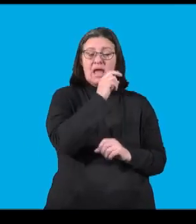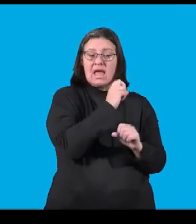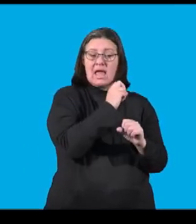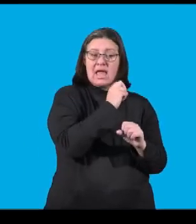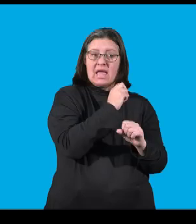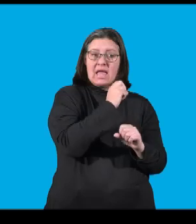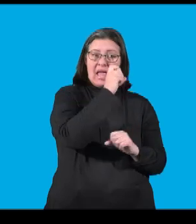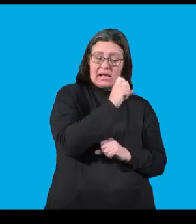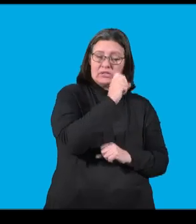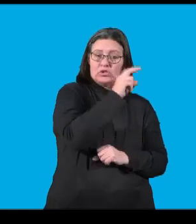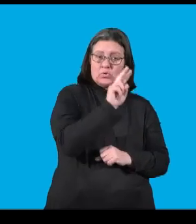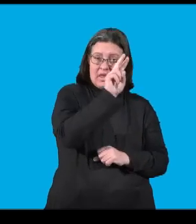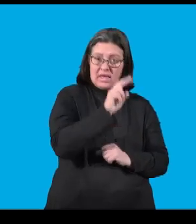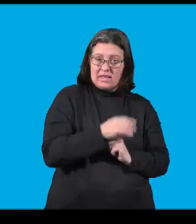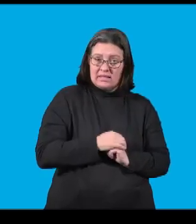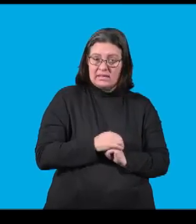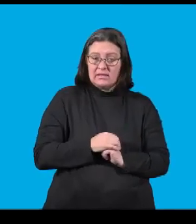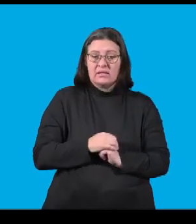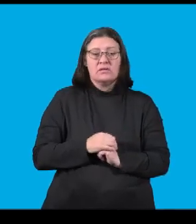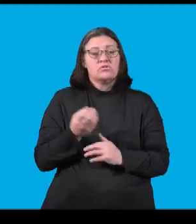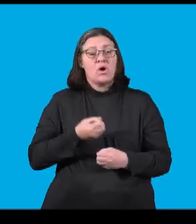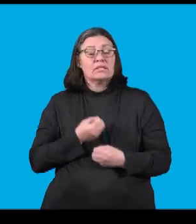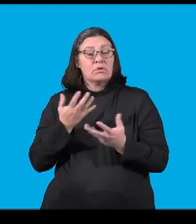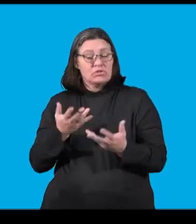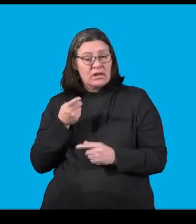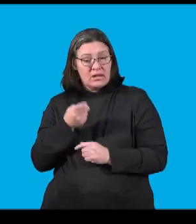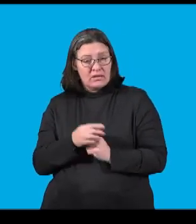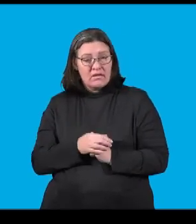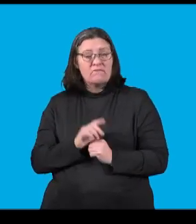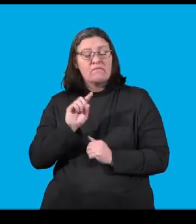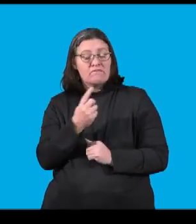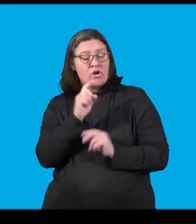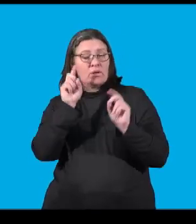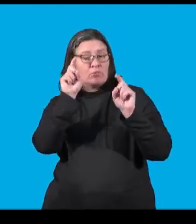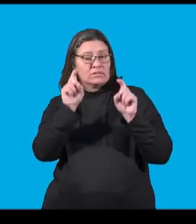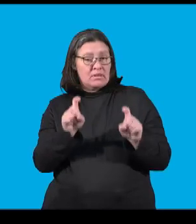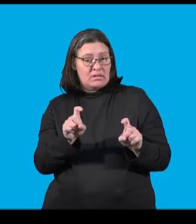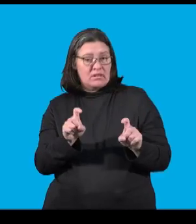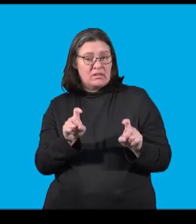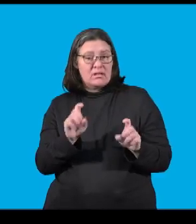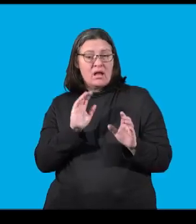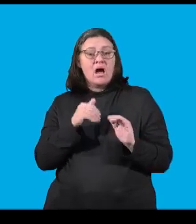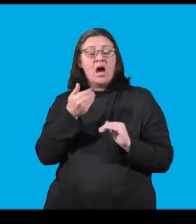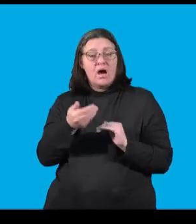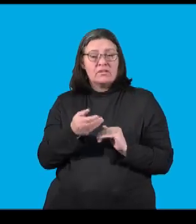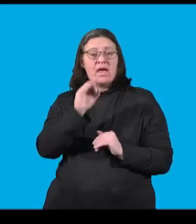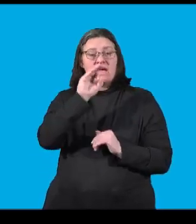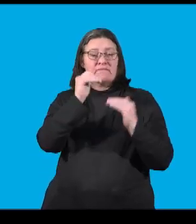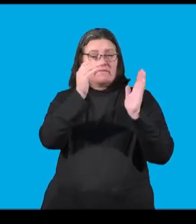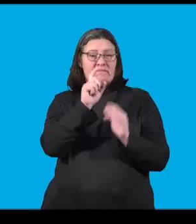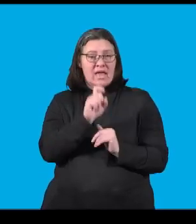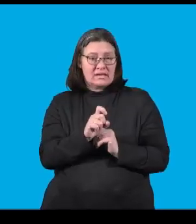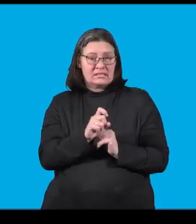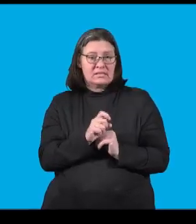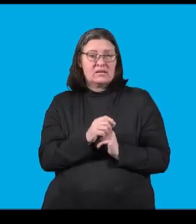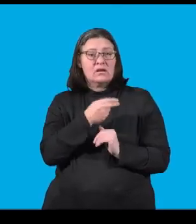squared. Okay, so therefore the expression that we get for the derivative from first principles of the function f of x is